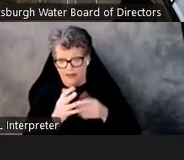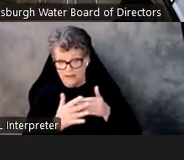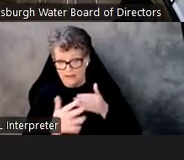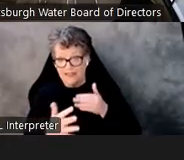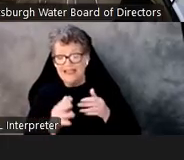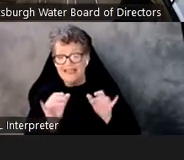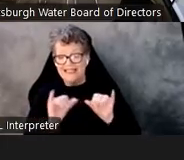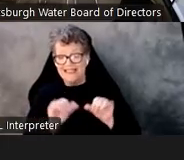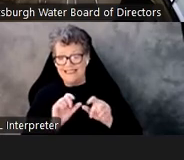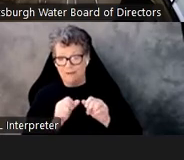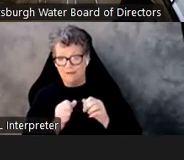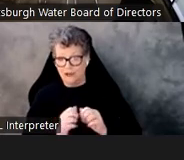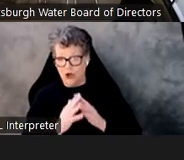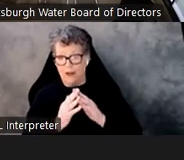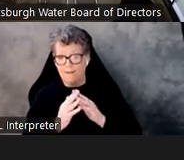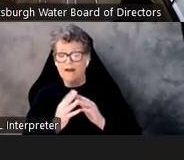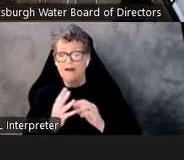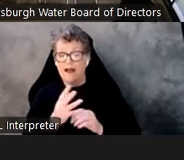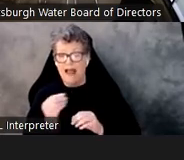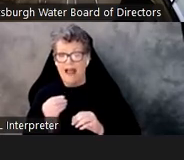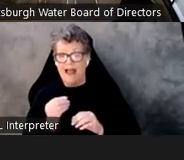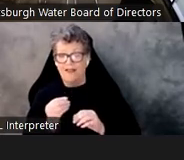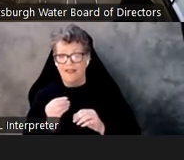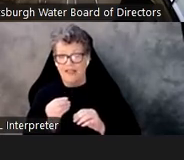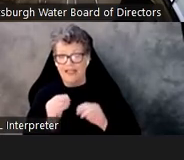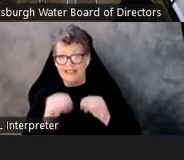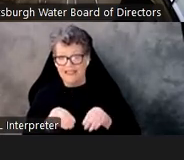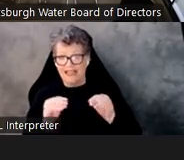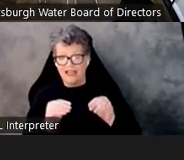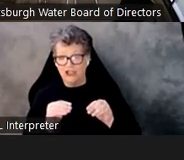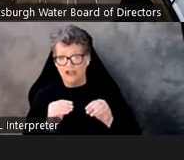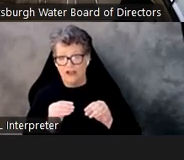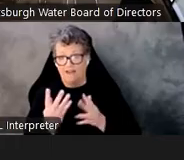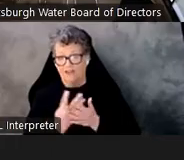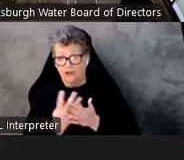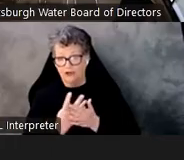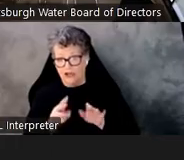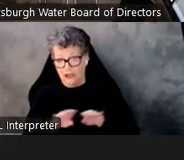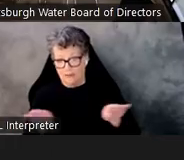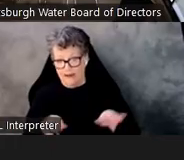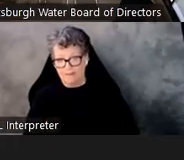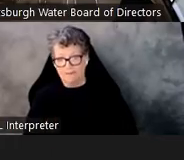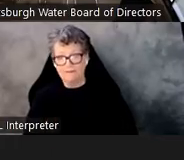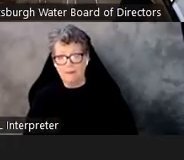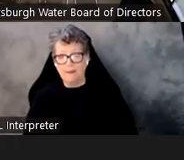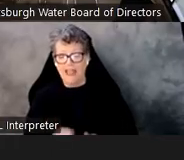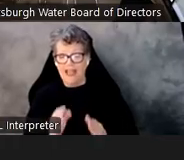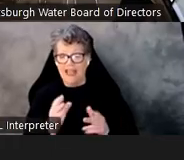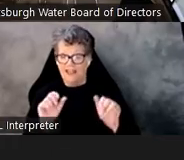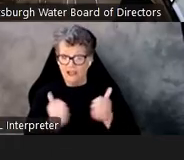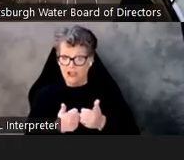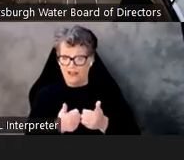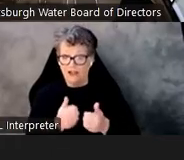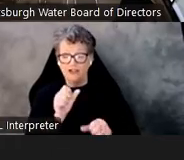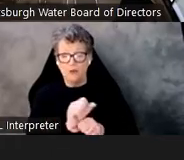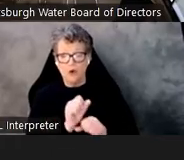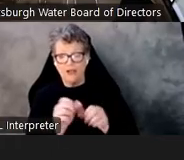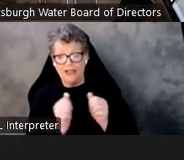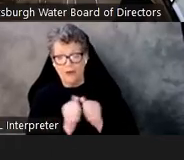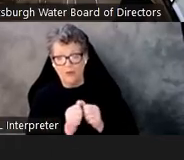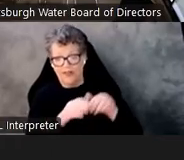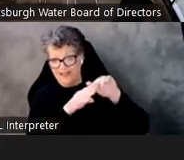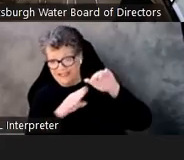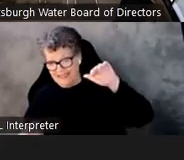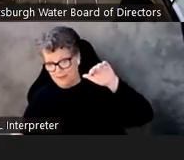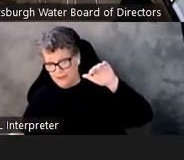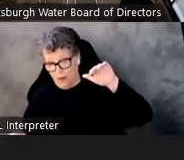remaining installation of the infiltration bed for stormwater. Key challenges included working along the steep reservoir